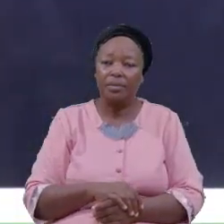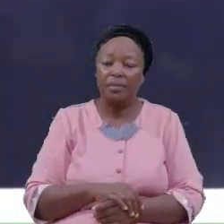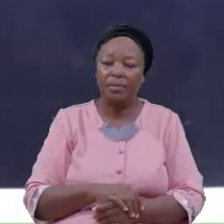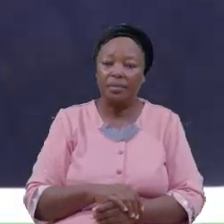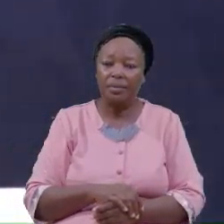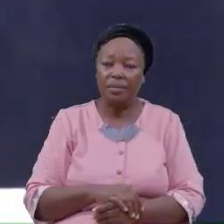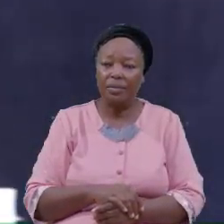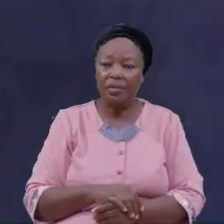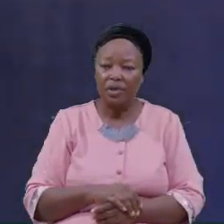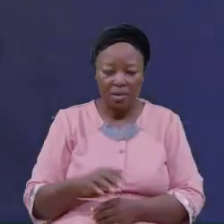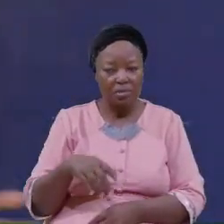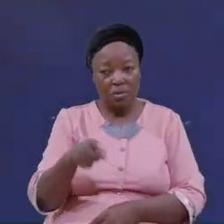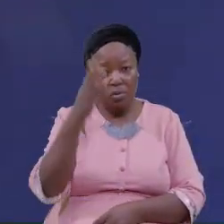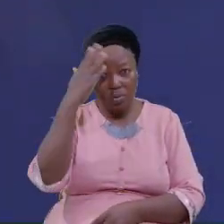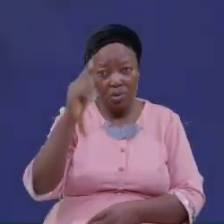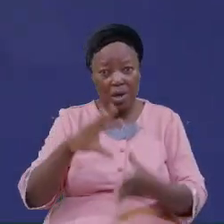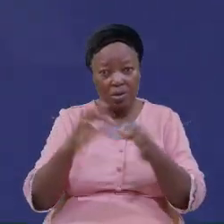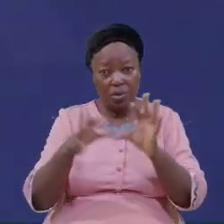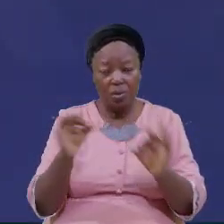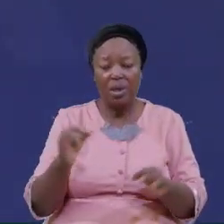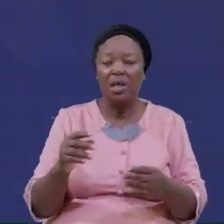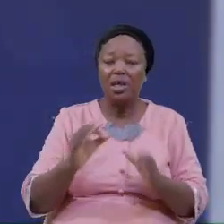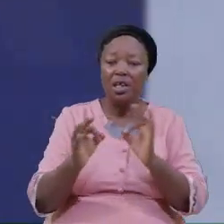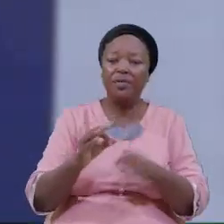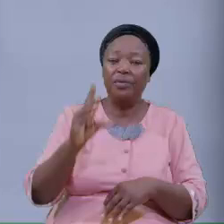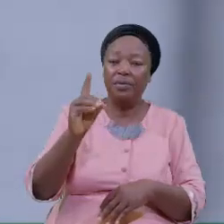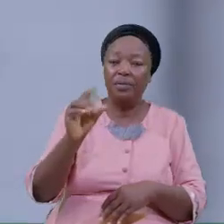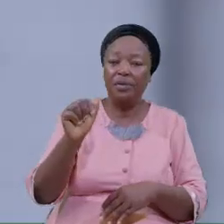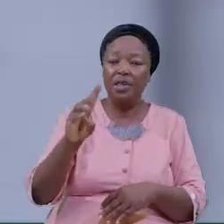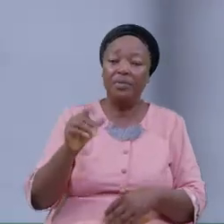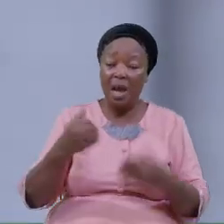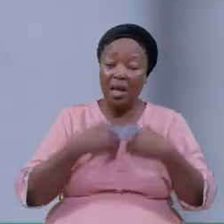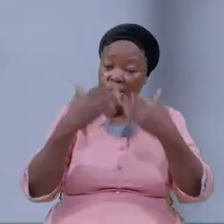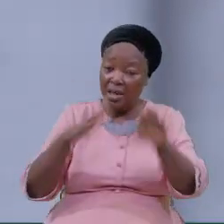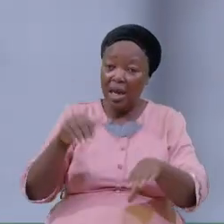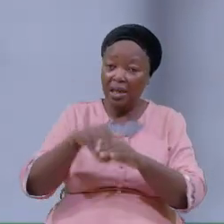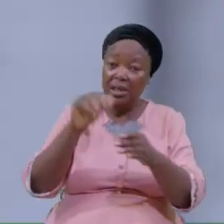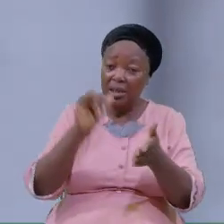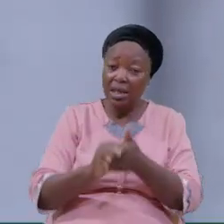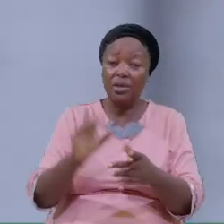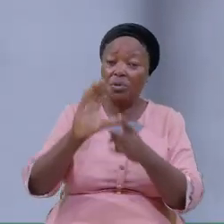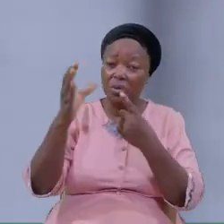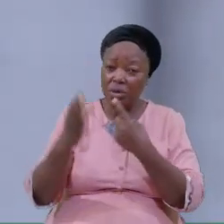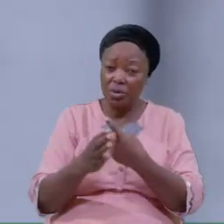story. If David had died in that condition,